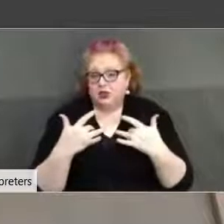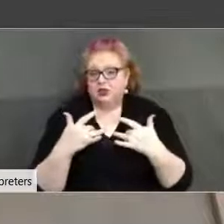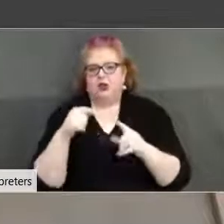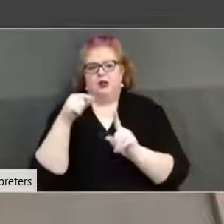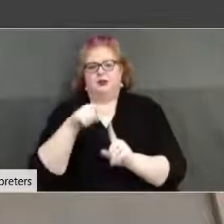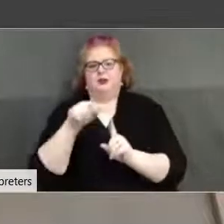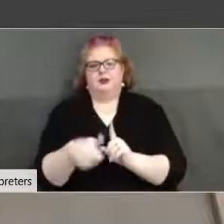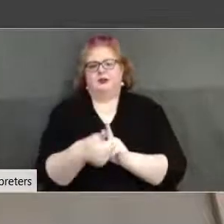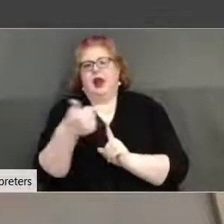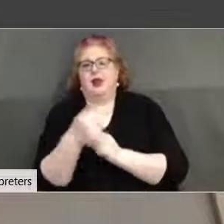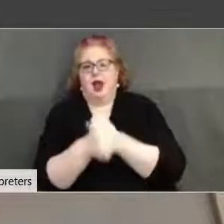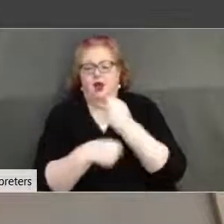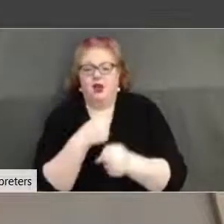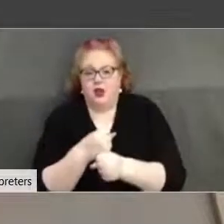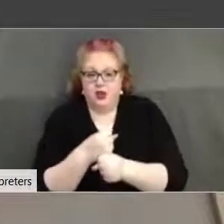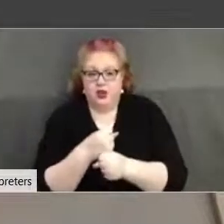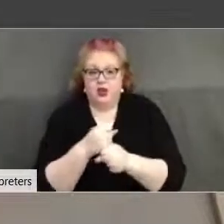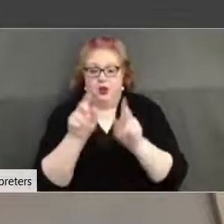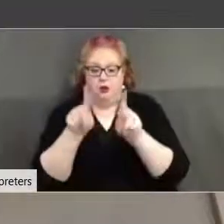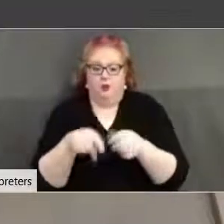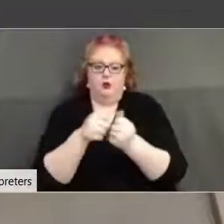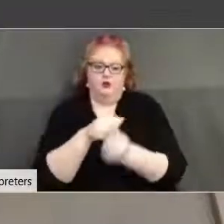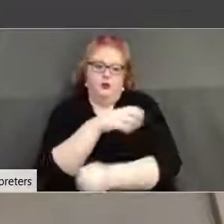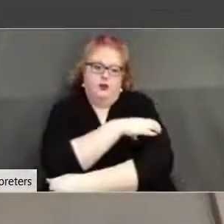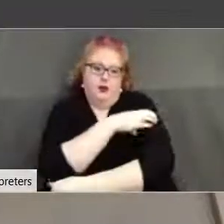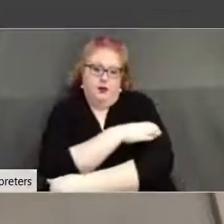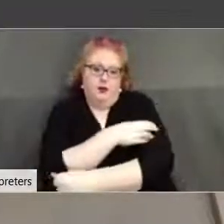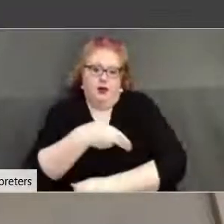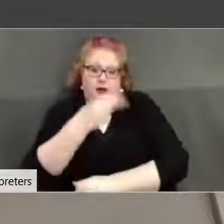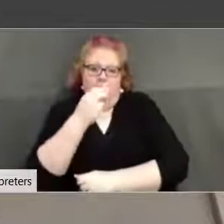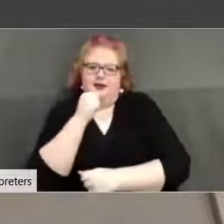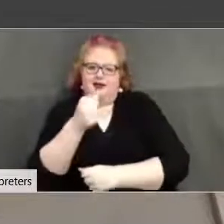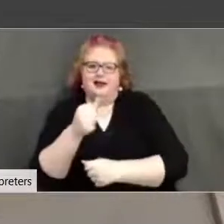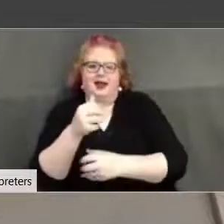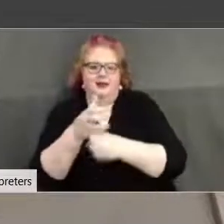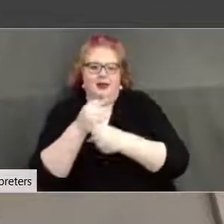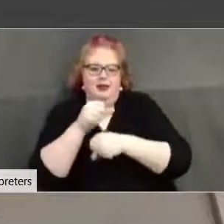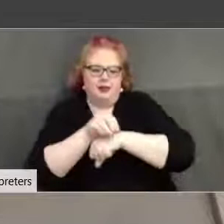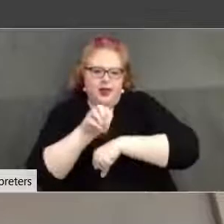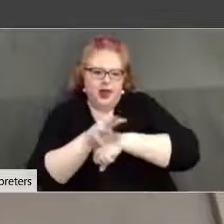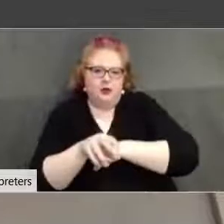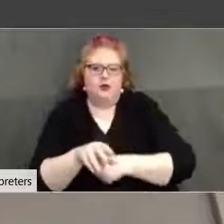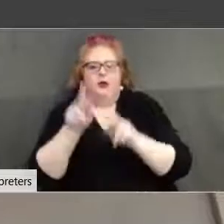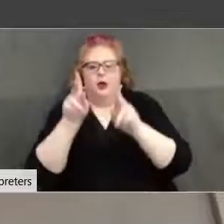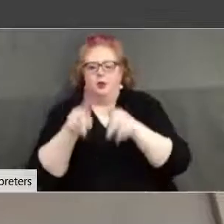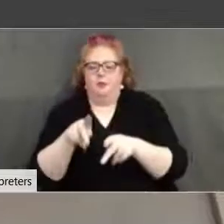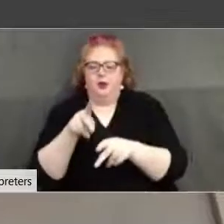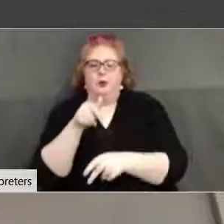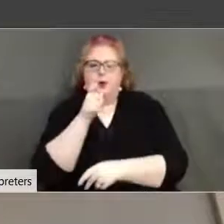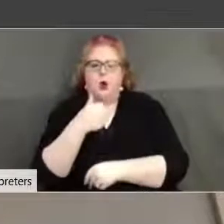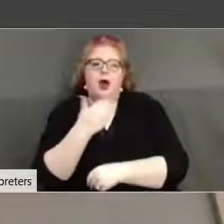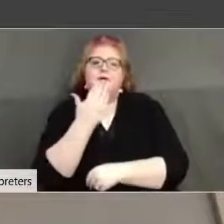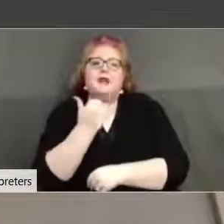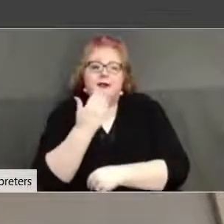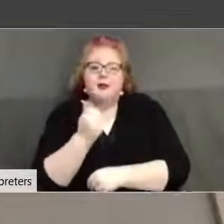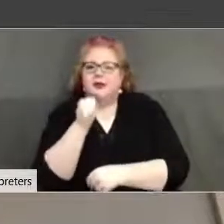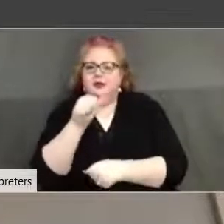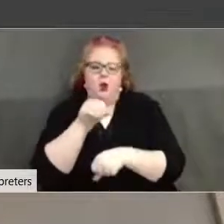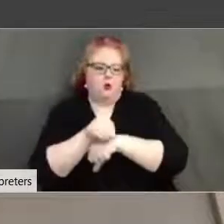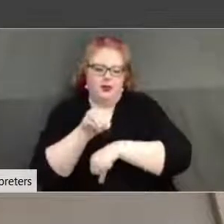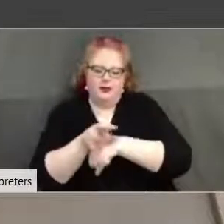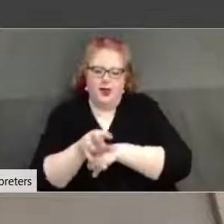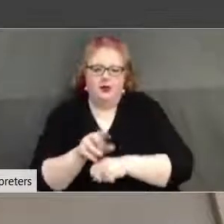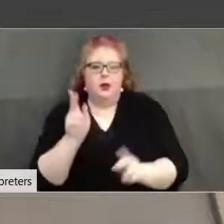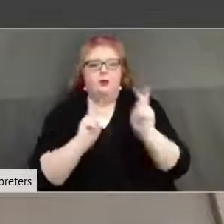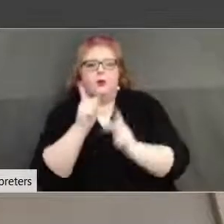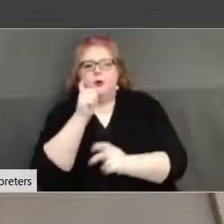the person with high blood pressure doesn't get counseled well enough. The people with diabetes don't get counseled enough. The people that are overweight don't go into a good